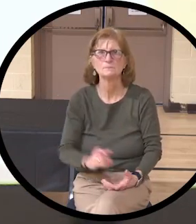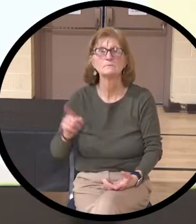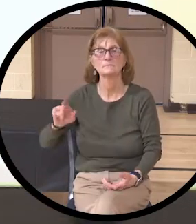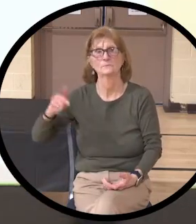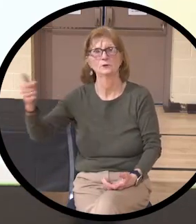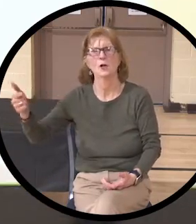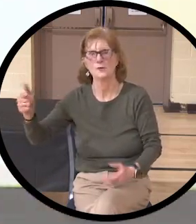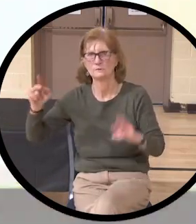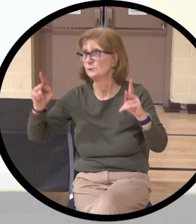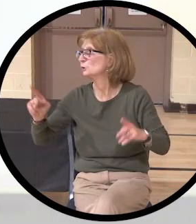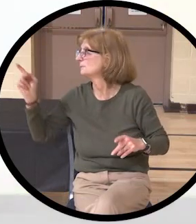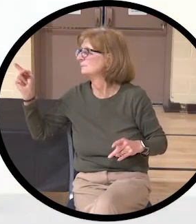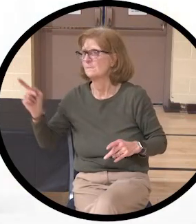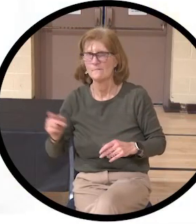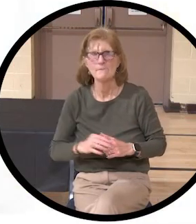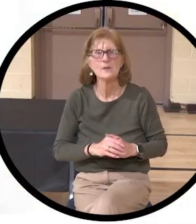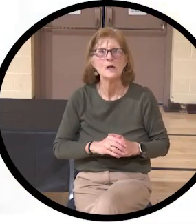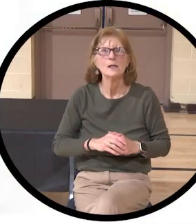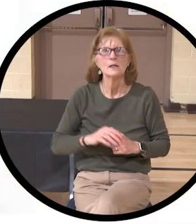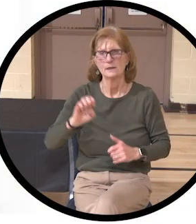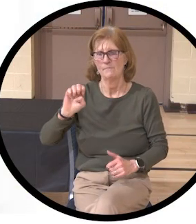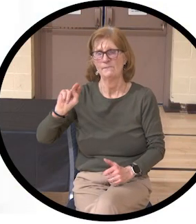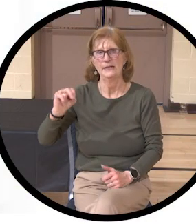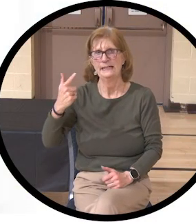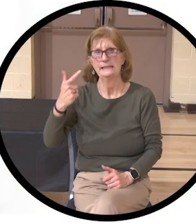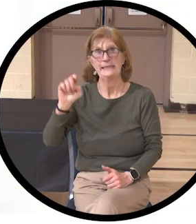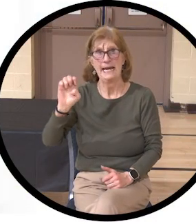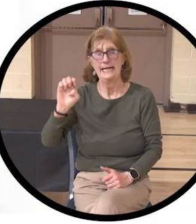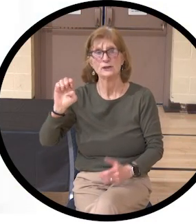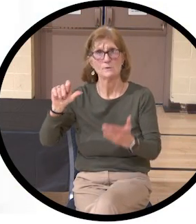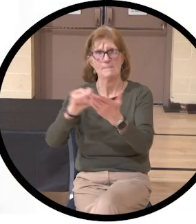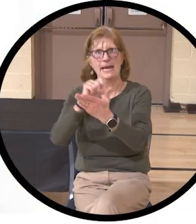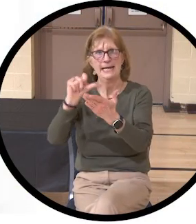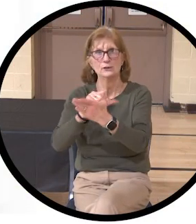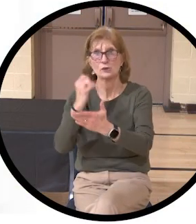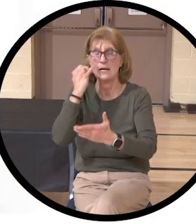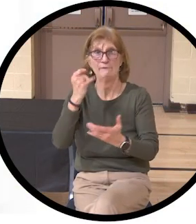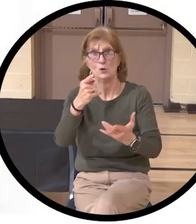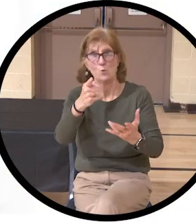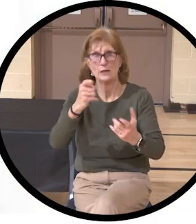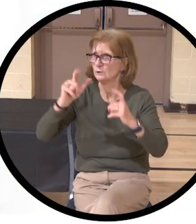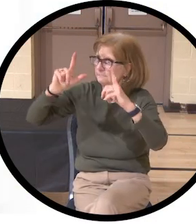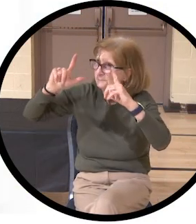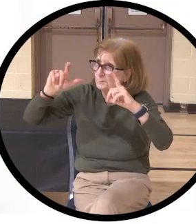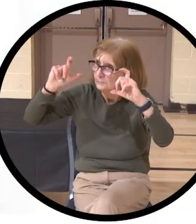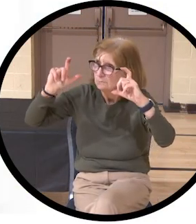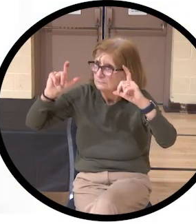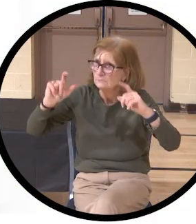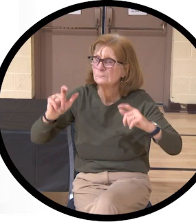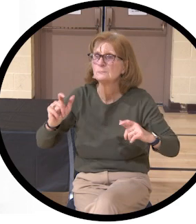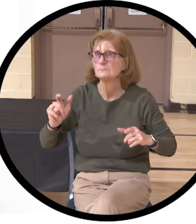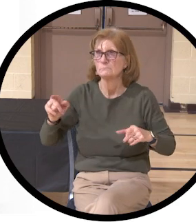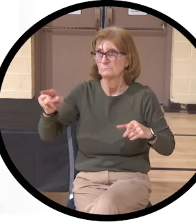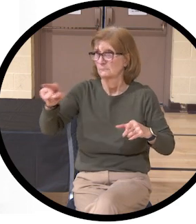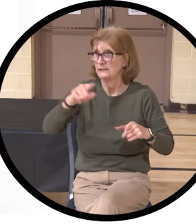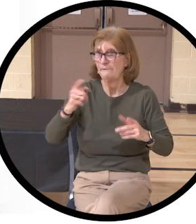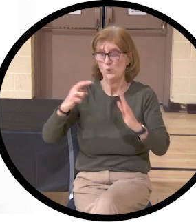Thank you, Paige. Again, the Engage page is up here if anybody wants to snap a picture of that. Otherwise, again, if you